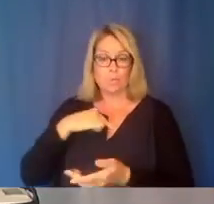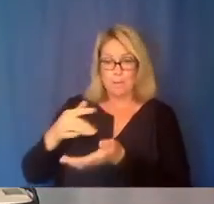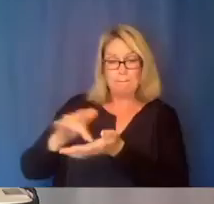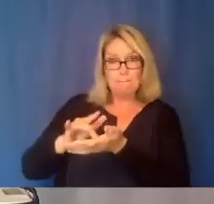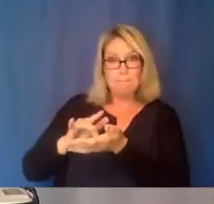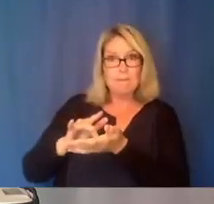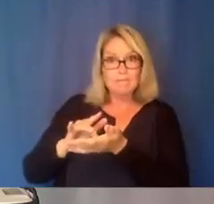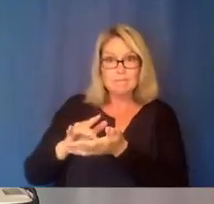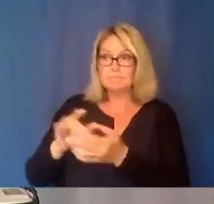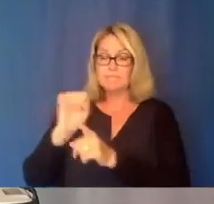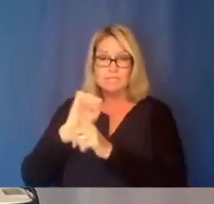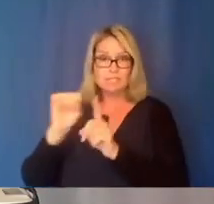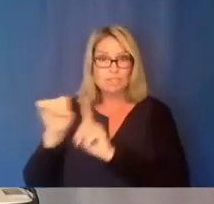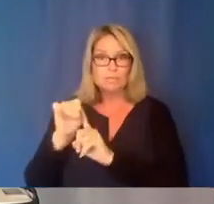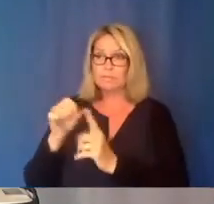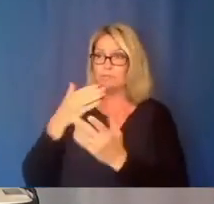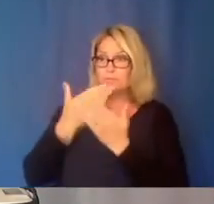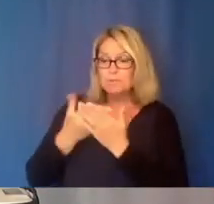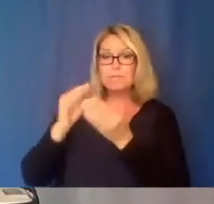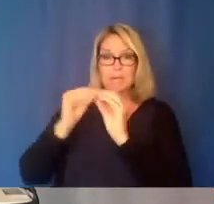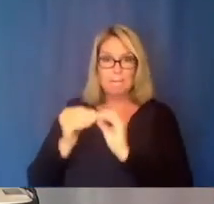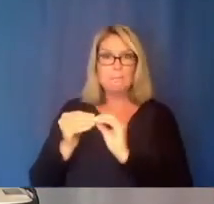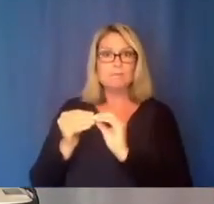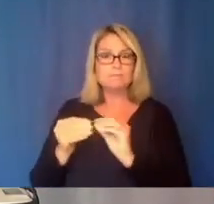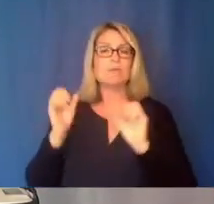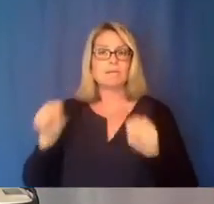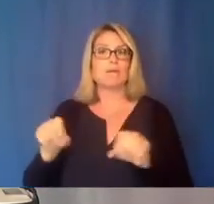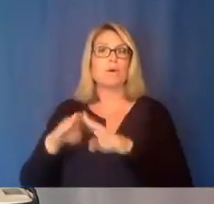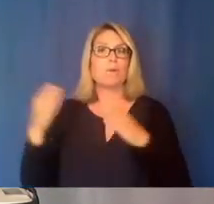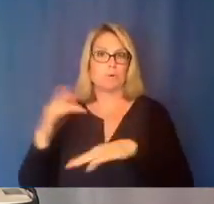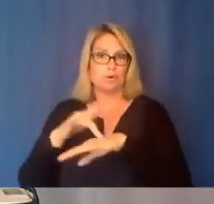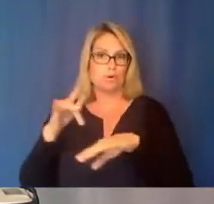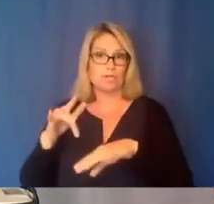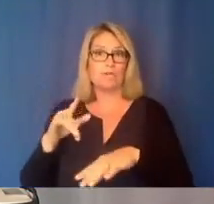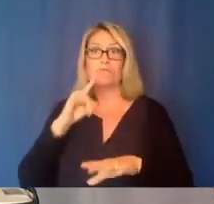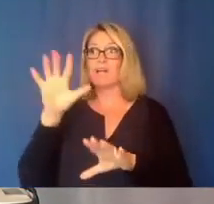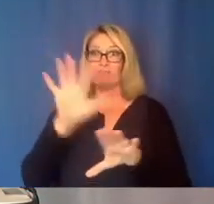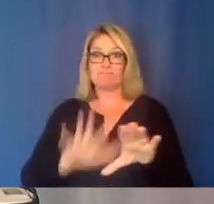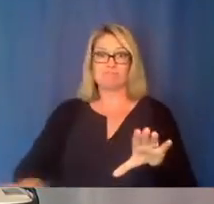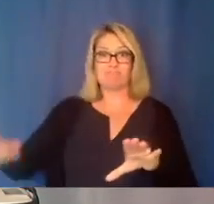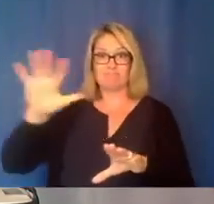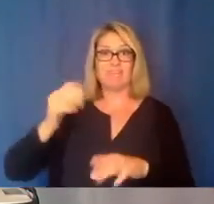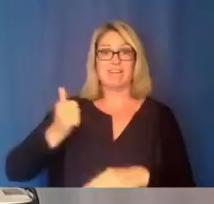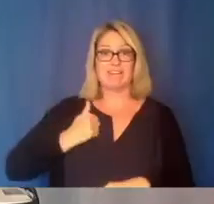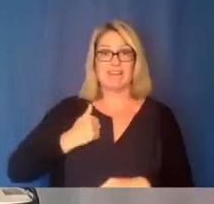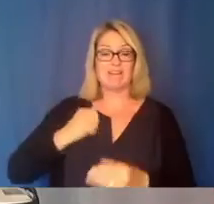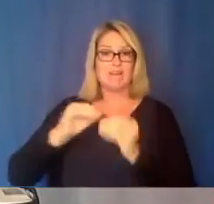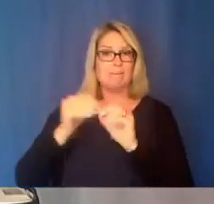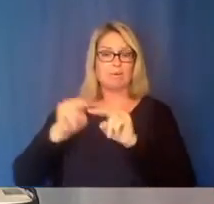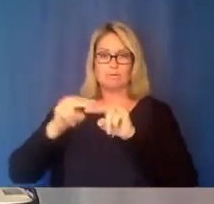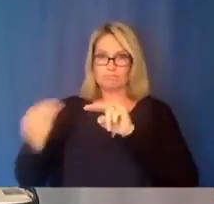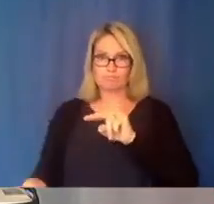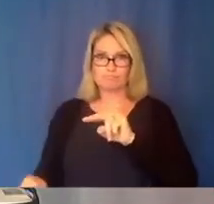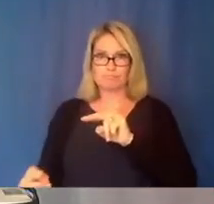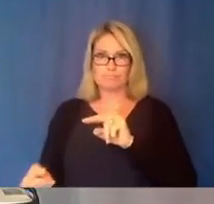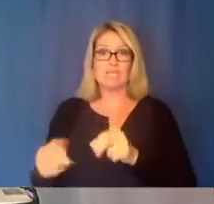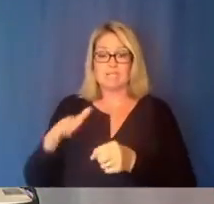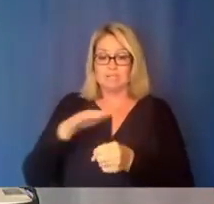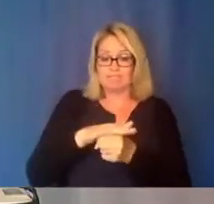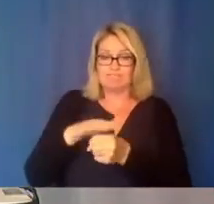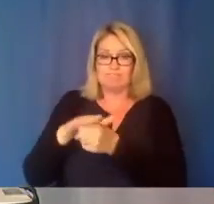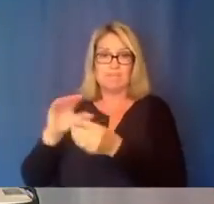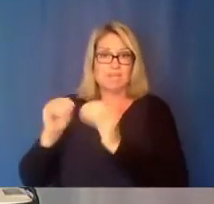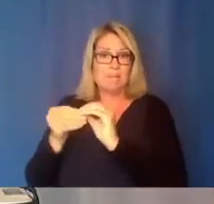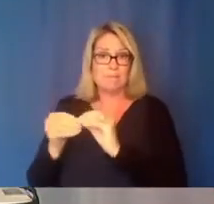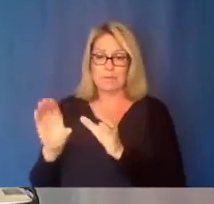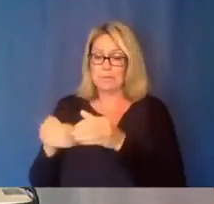allow us to do so. As I indicated earlier, the national case numbers have declined. The regional case numbers have been minimal. The